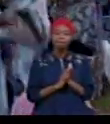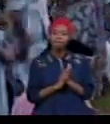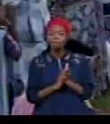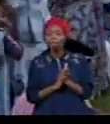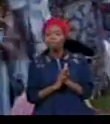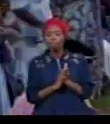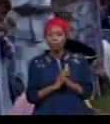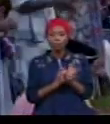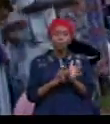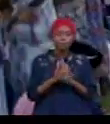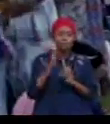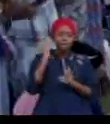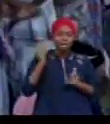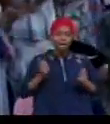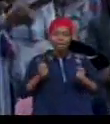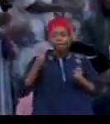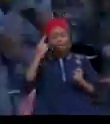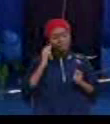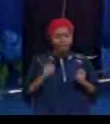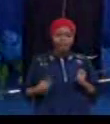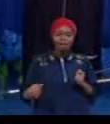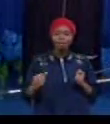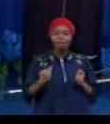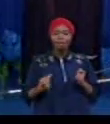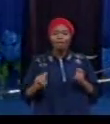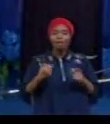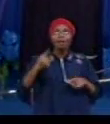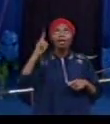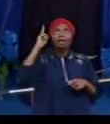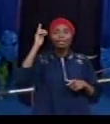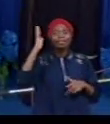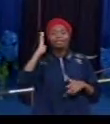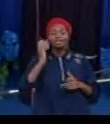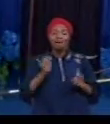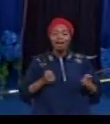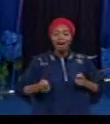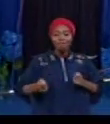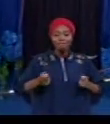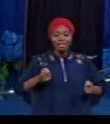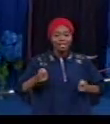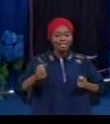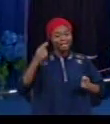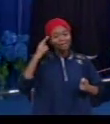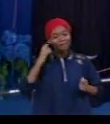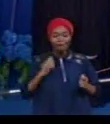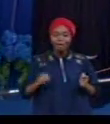Jesus shall reign forevermore. Hallelujah. He shall reign